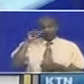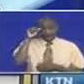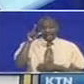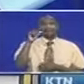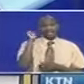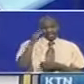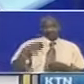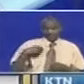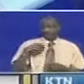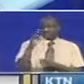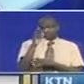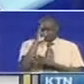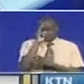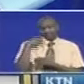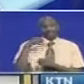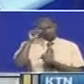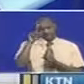Kenya's security apparatus.